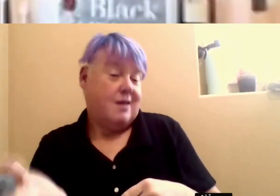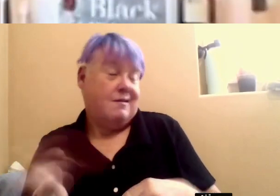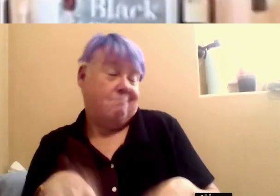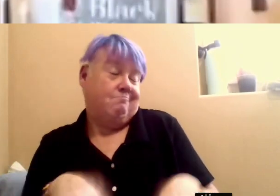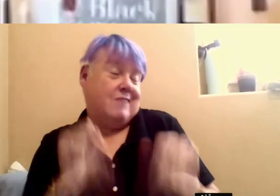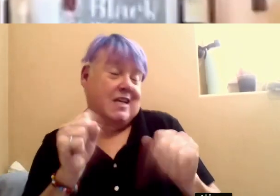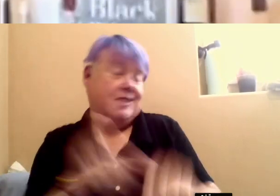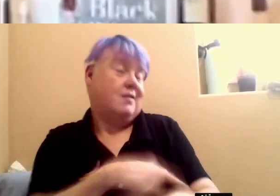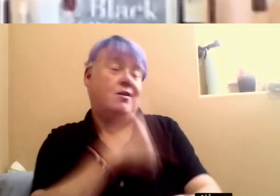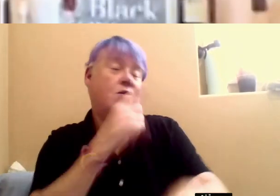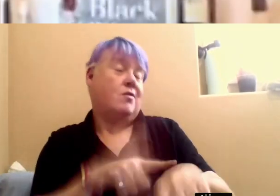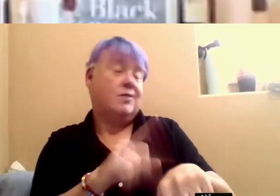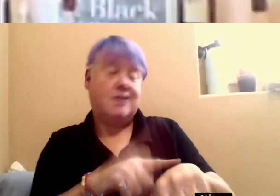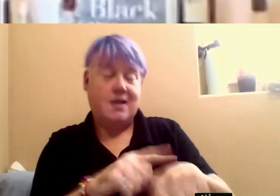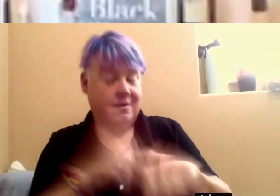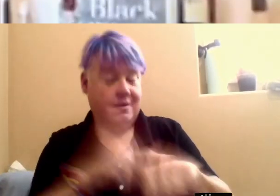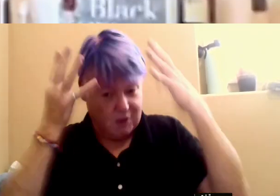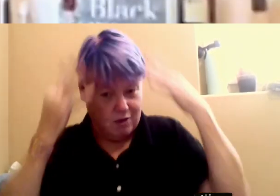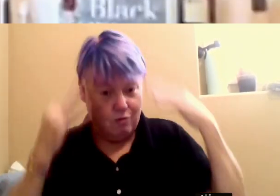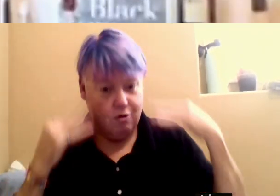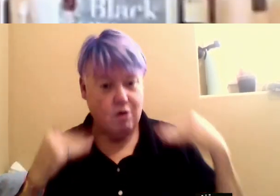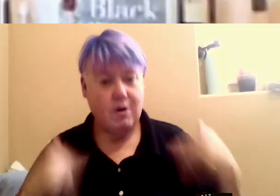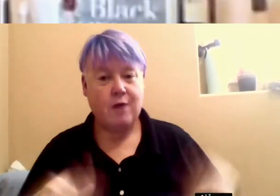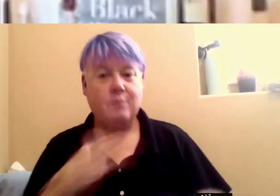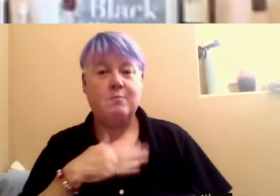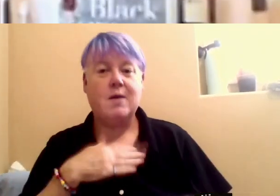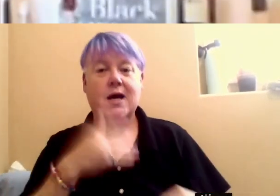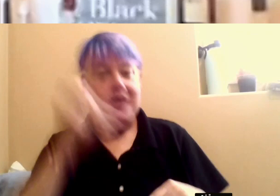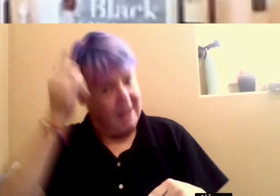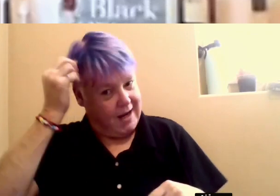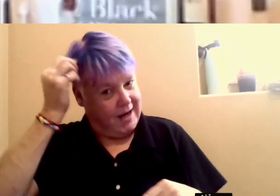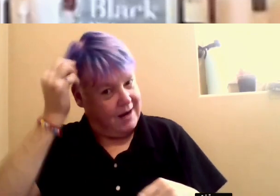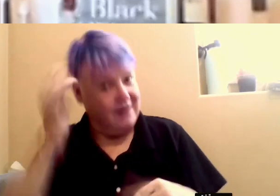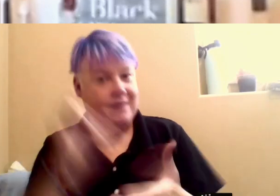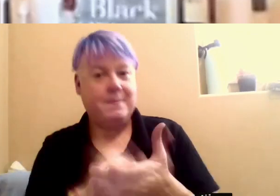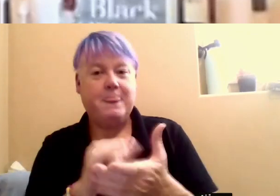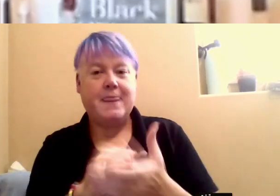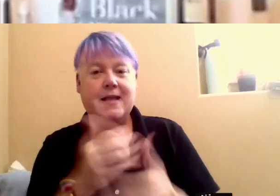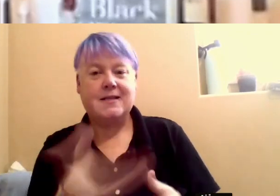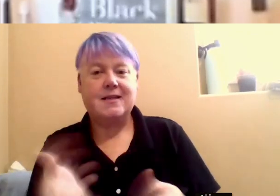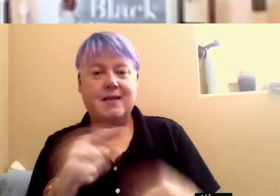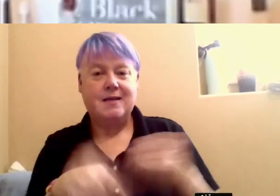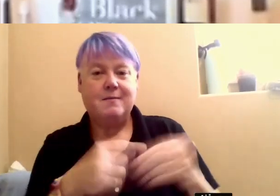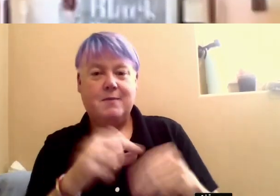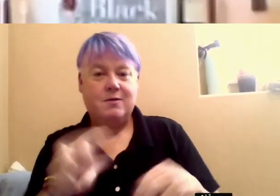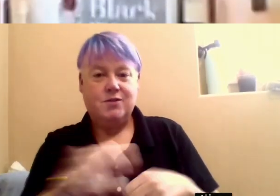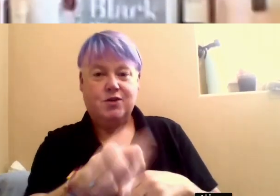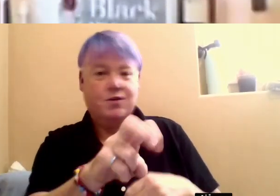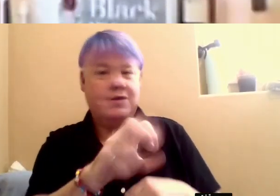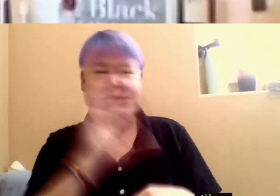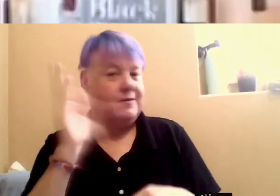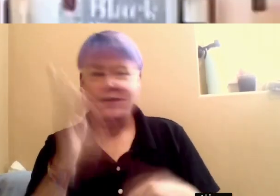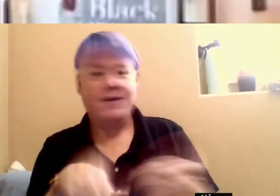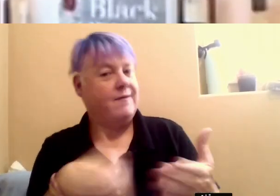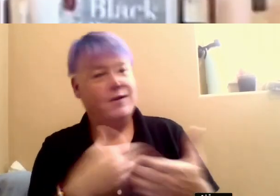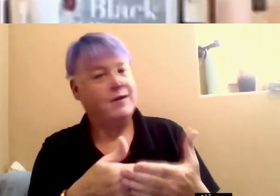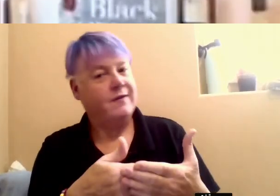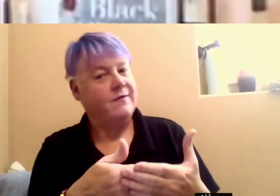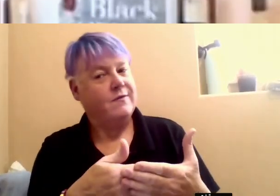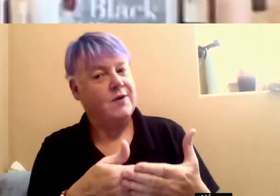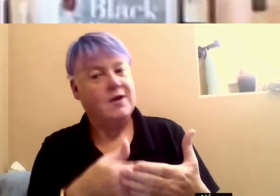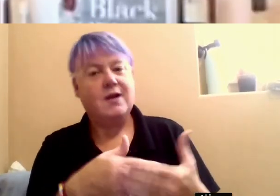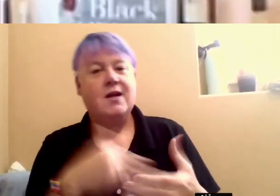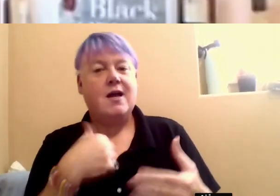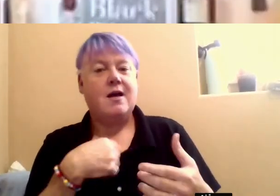I'm bugging Jill or trying to be cultural. That's the thing about journeys. They're never really over. I'll probably